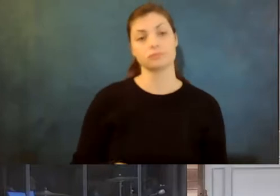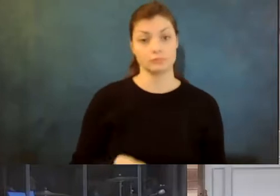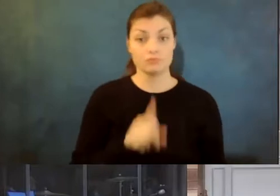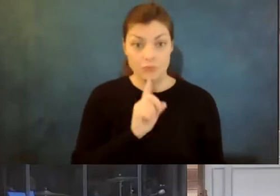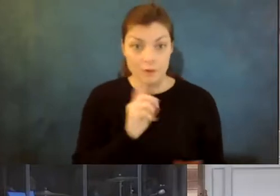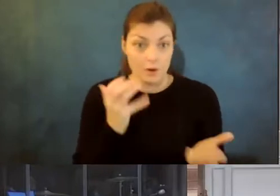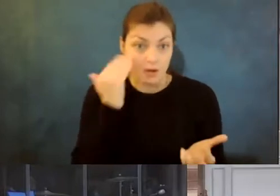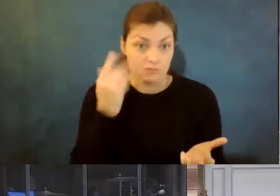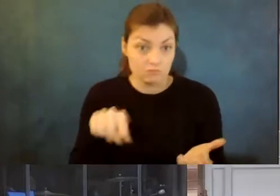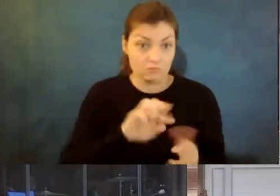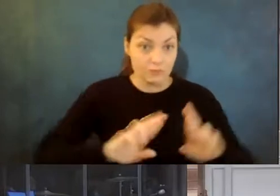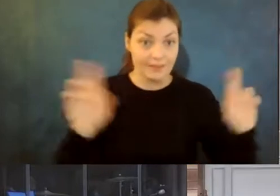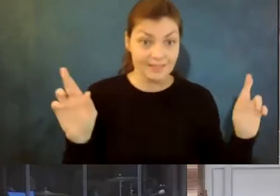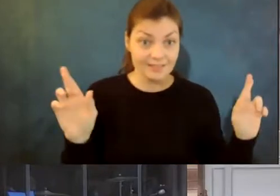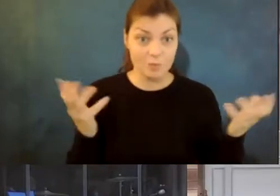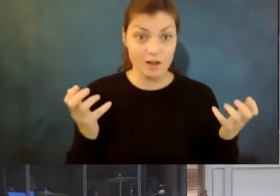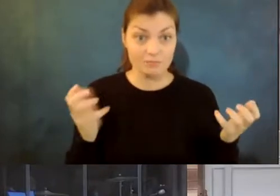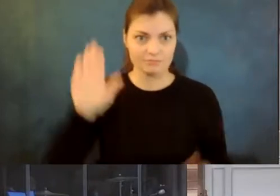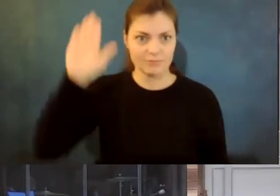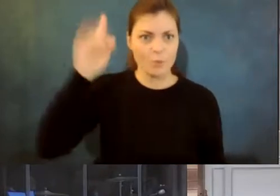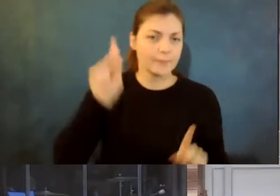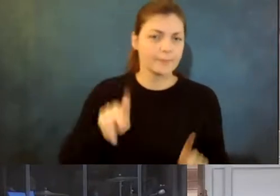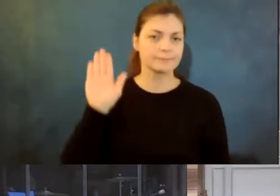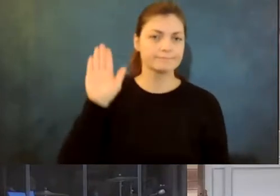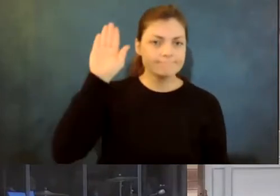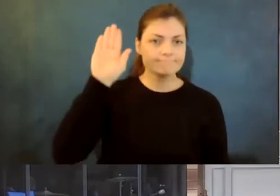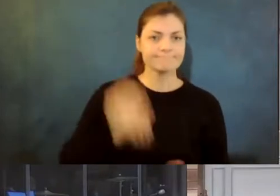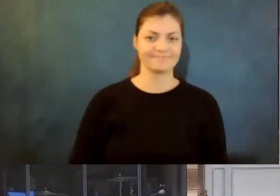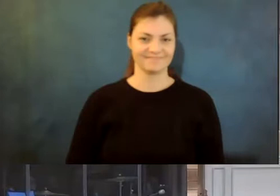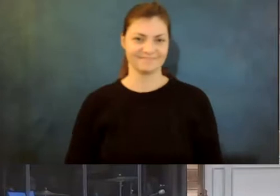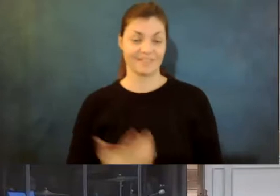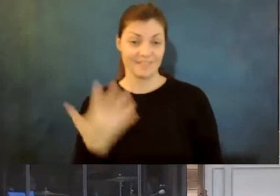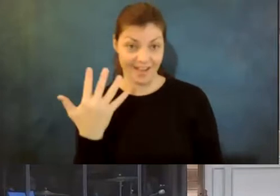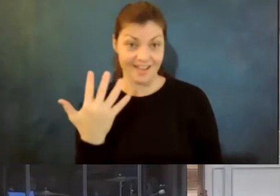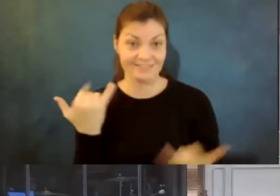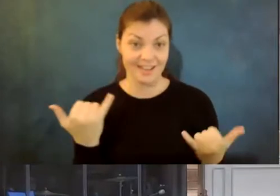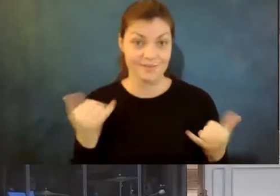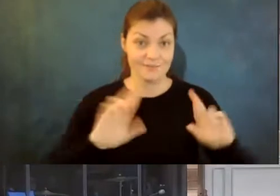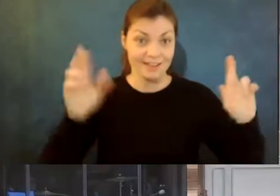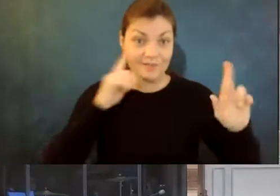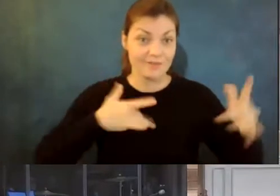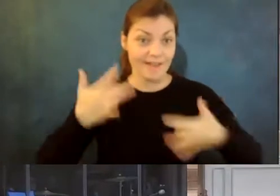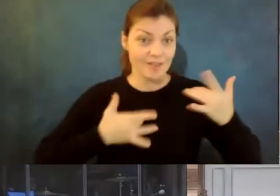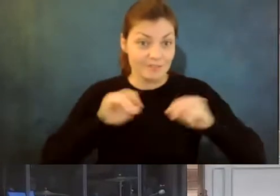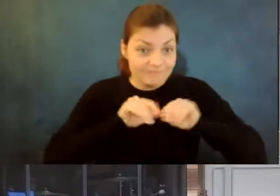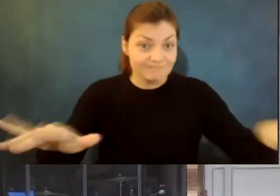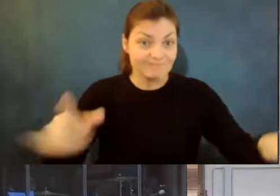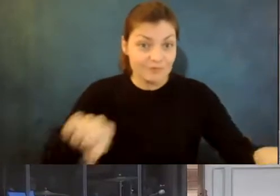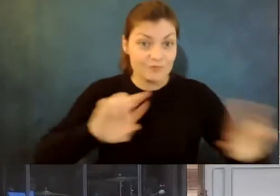Anybody? I got one person. And I got 5 people ready for revival. Are you ready for